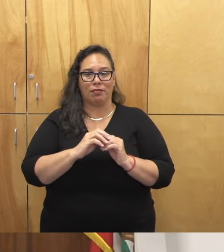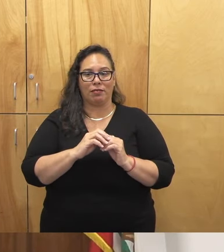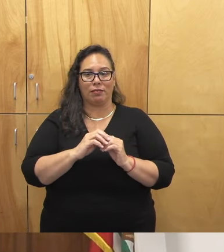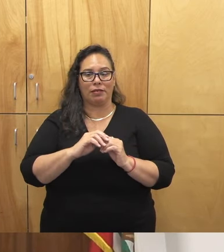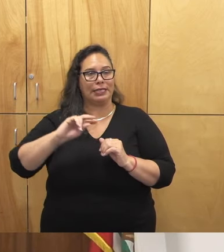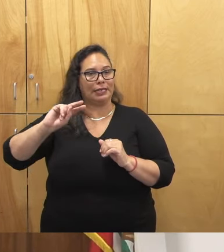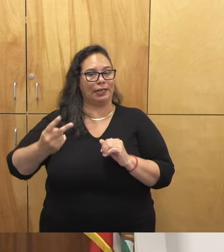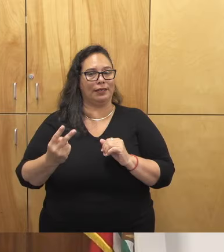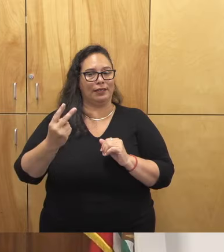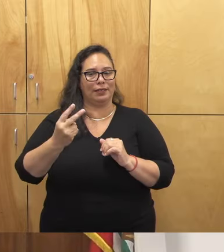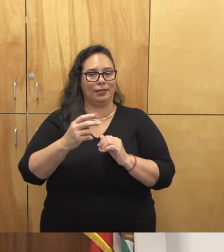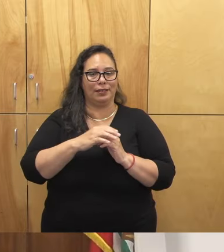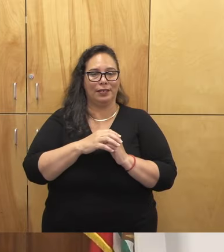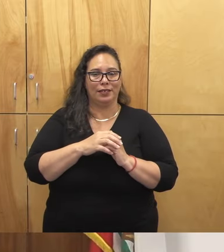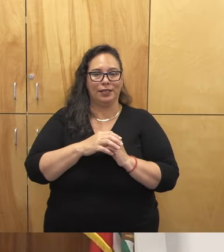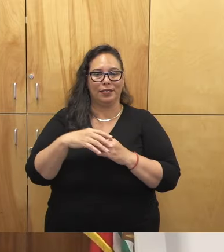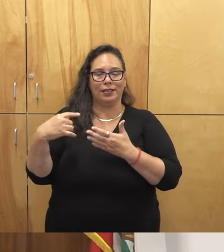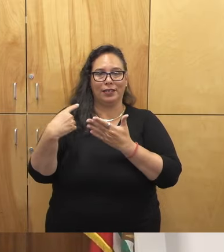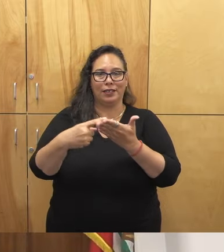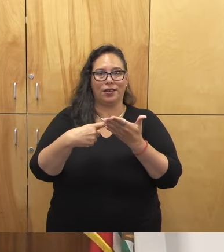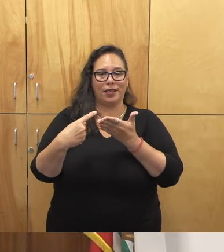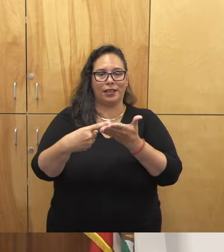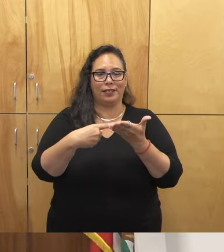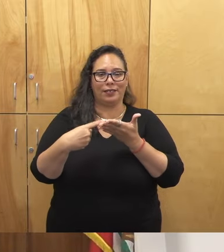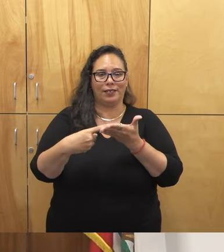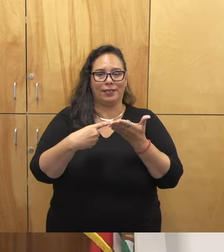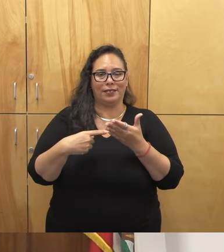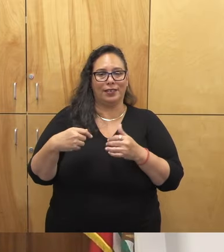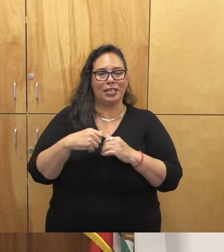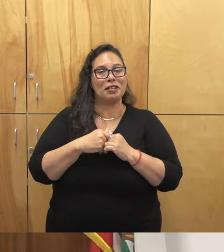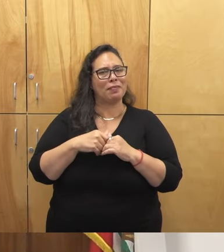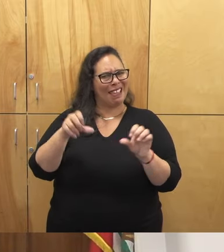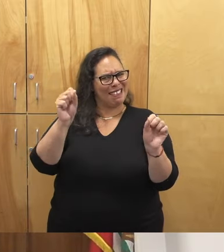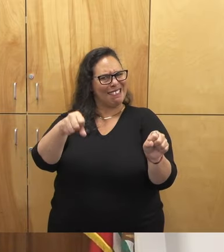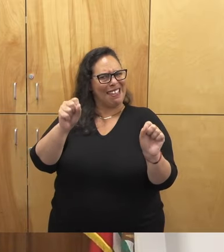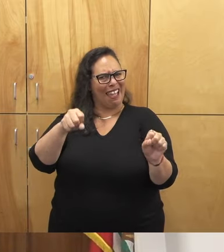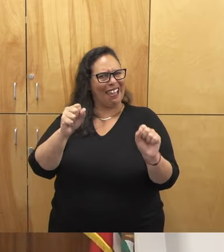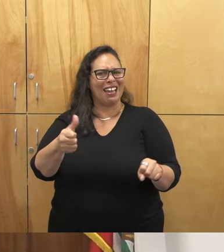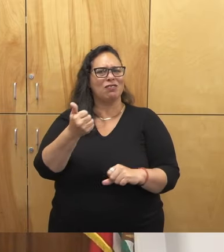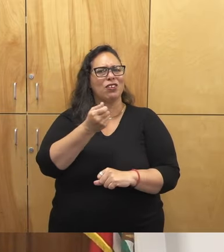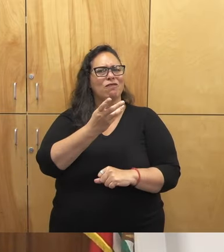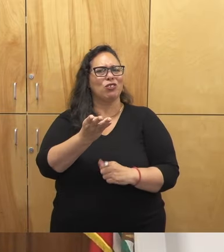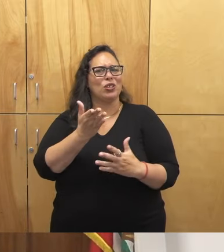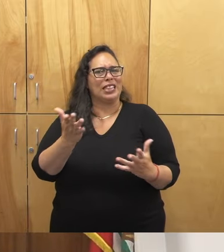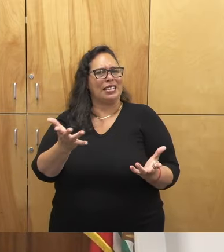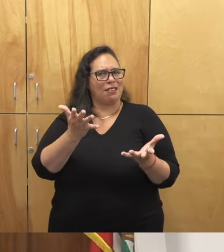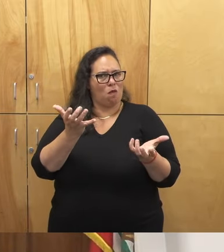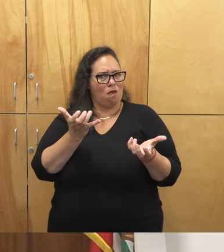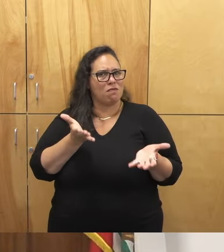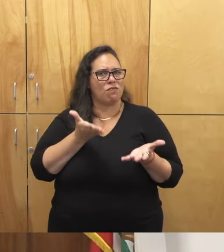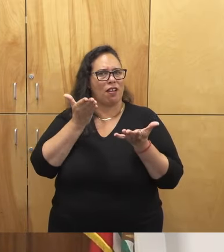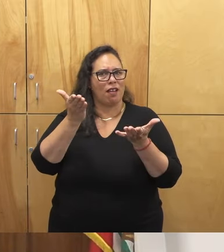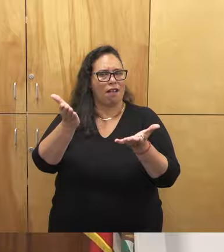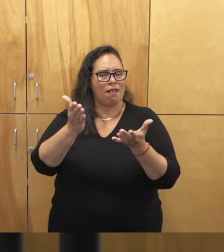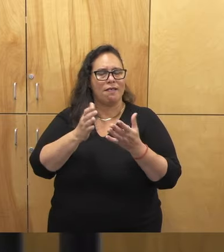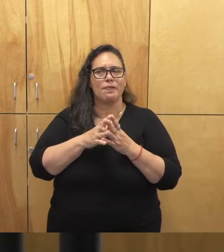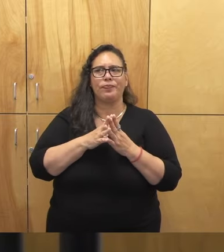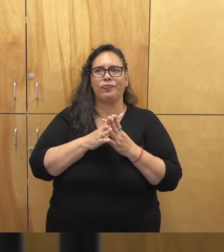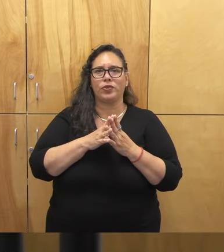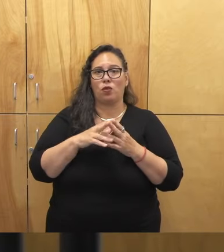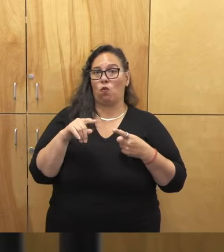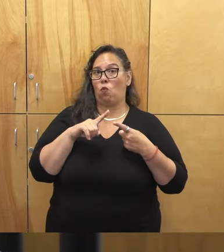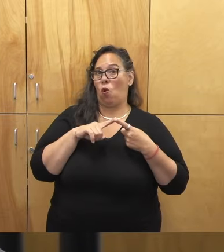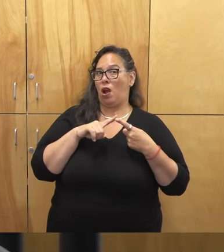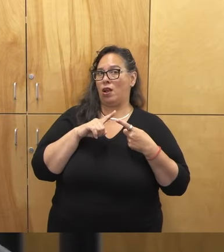Second. Discussion? Yes. So I got a couple of things that I wanted to bring up. One